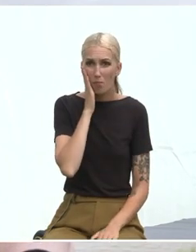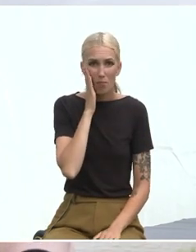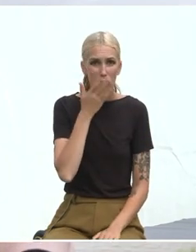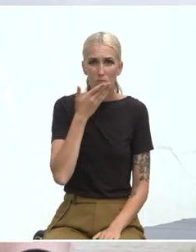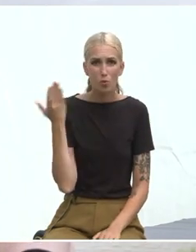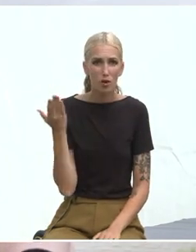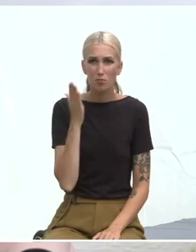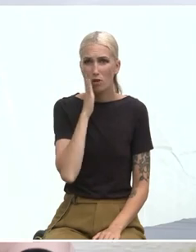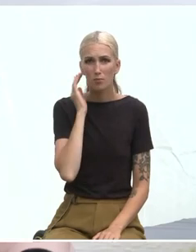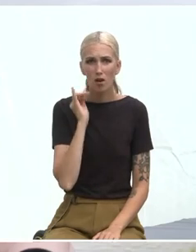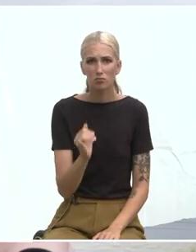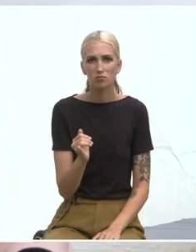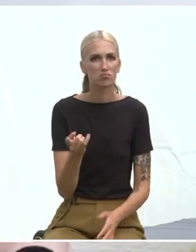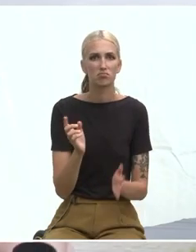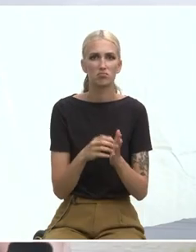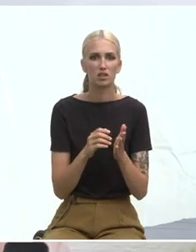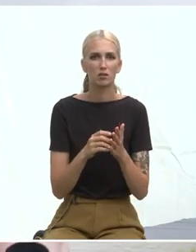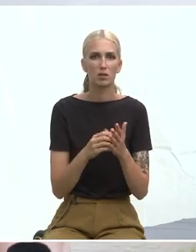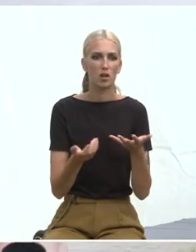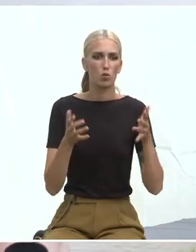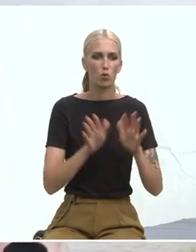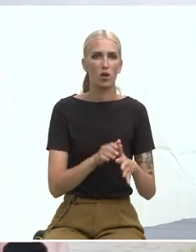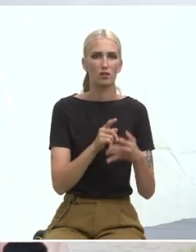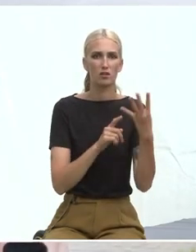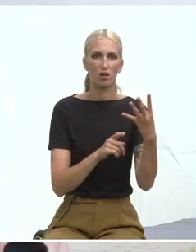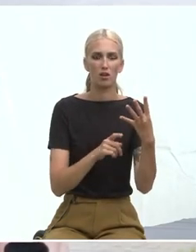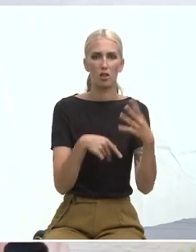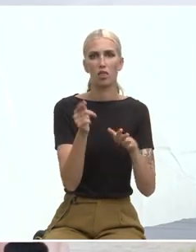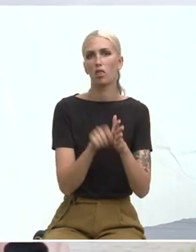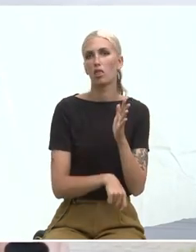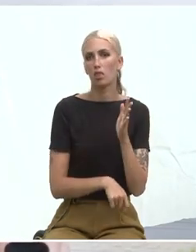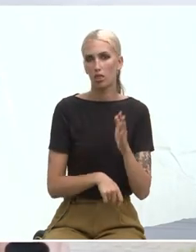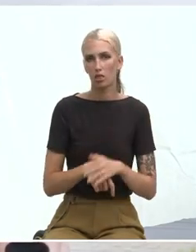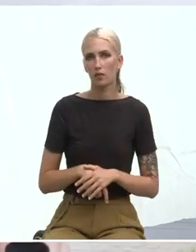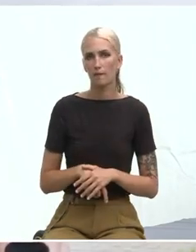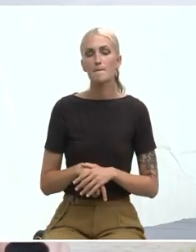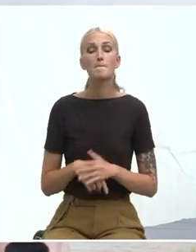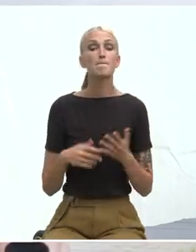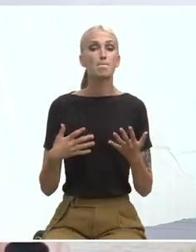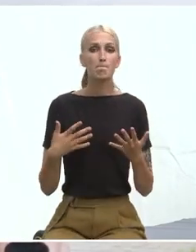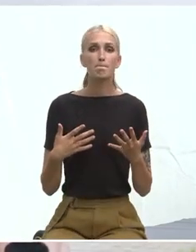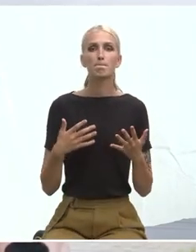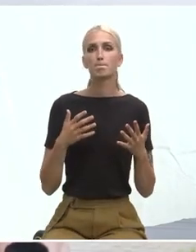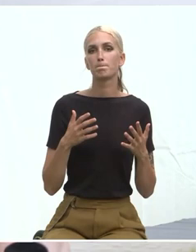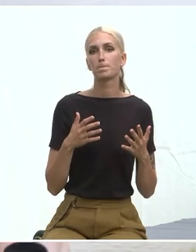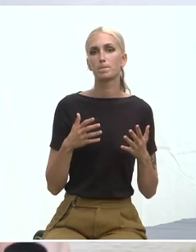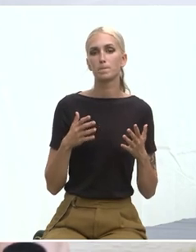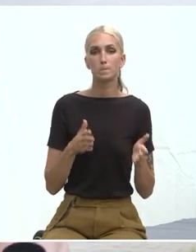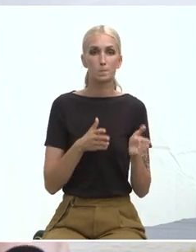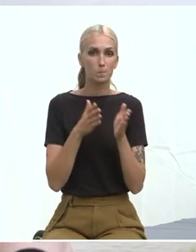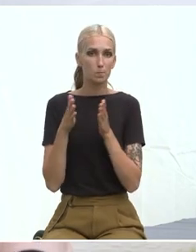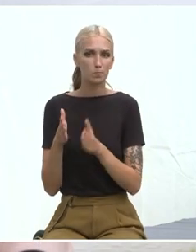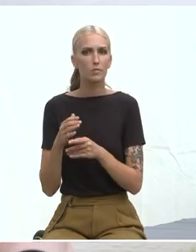it's hard to get anything else in line. And I do want to touch on these talking to a friend or